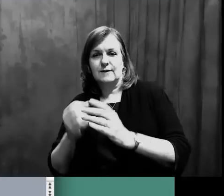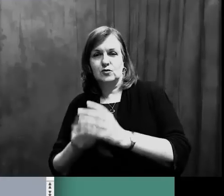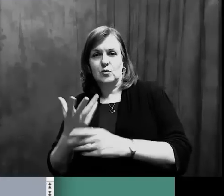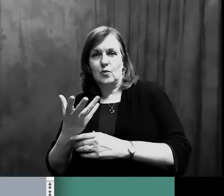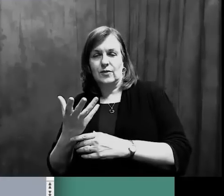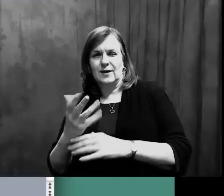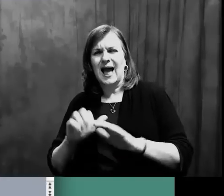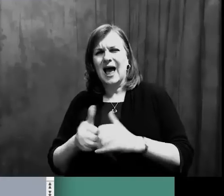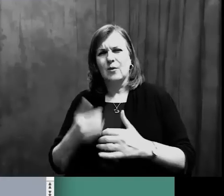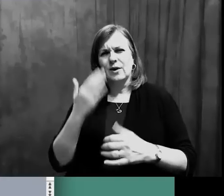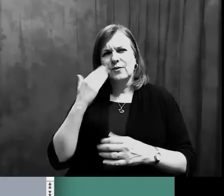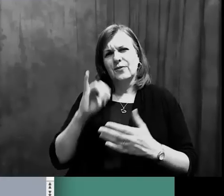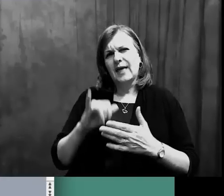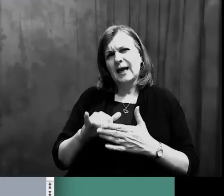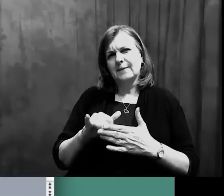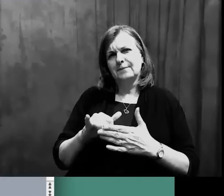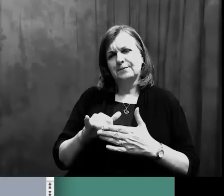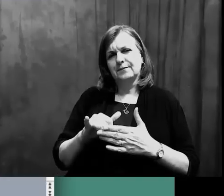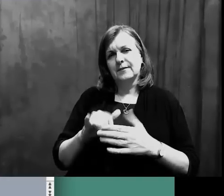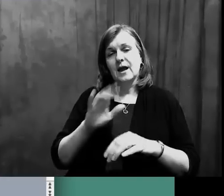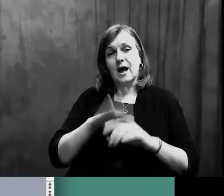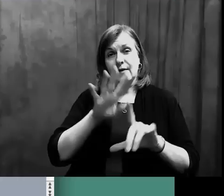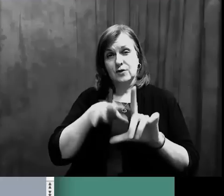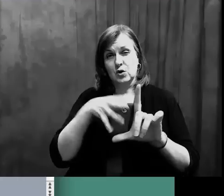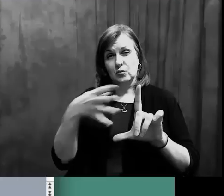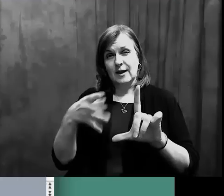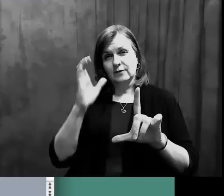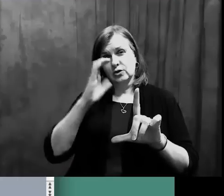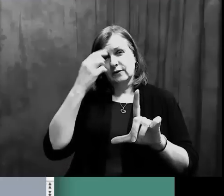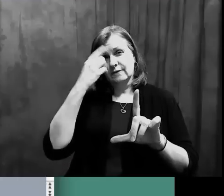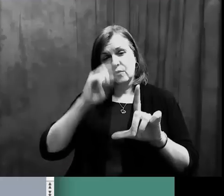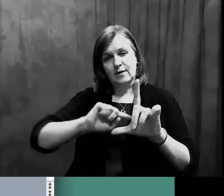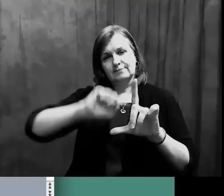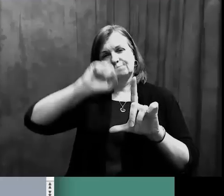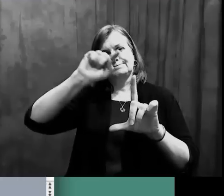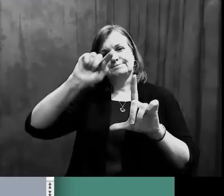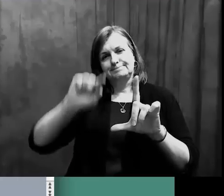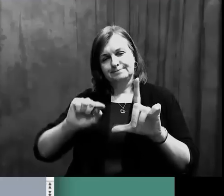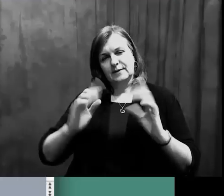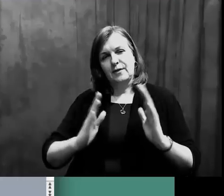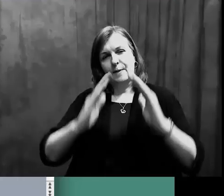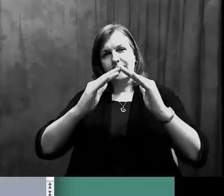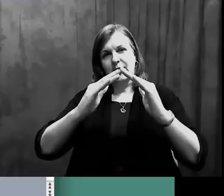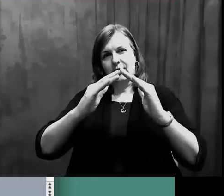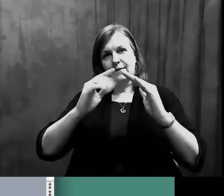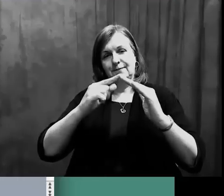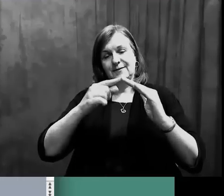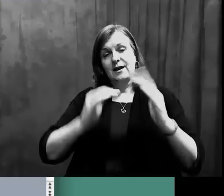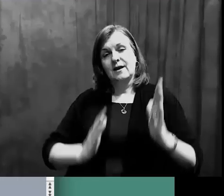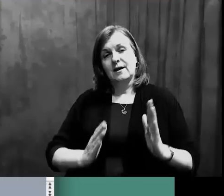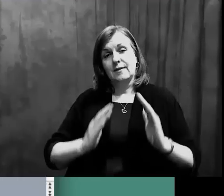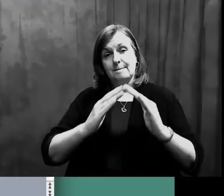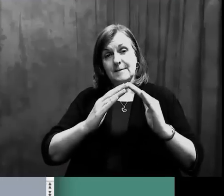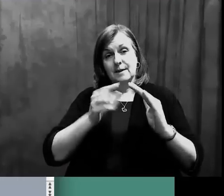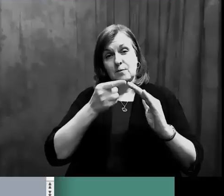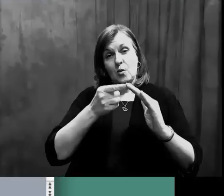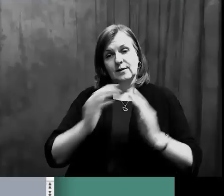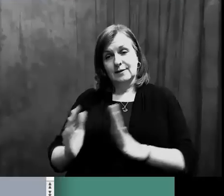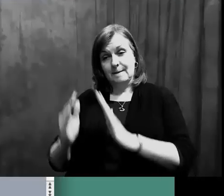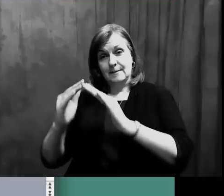stem inhibition. How do I know that? We look for the peaks on our graph,